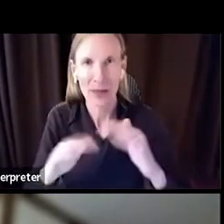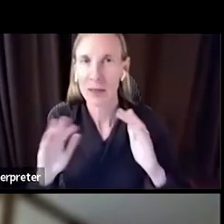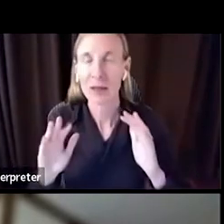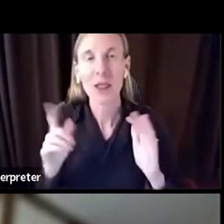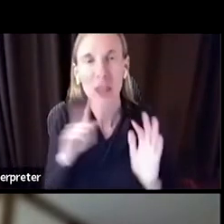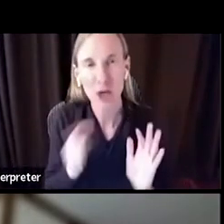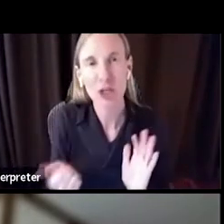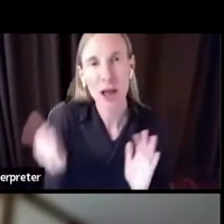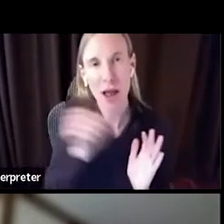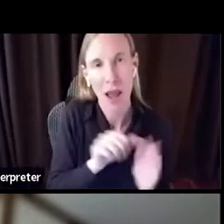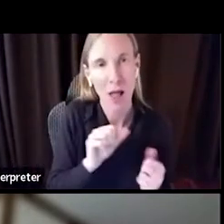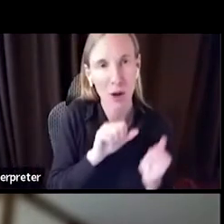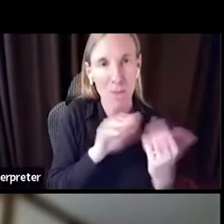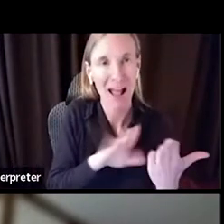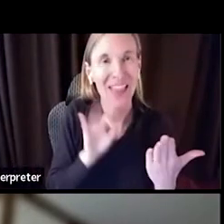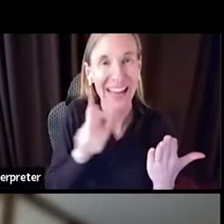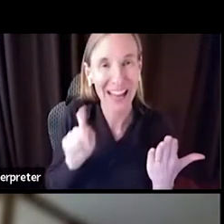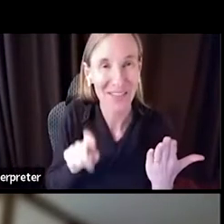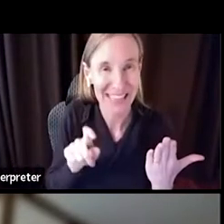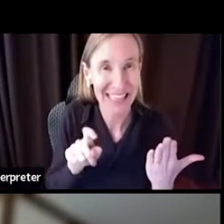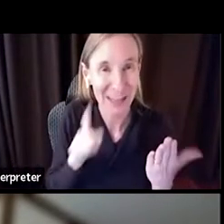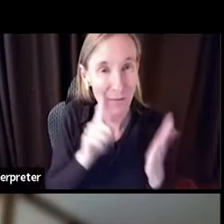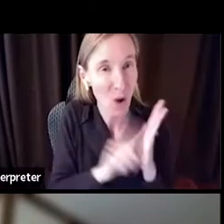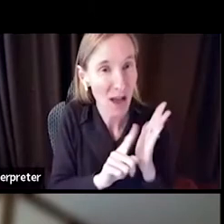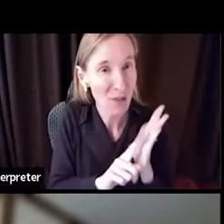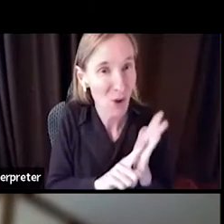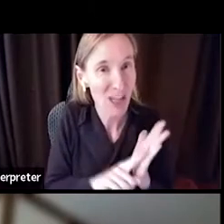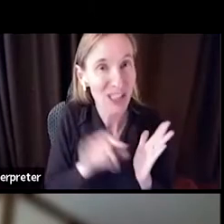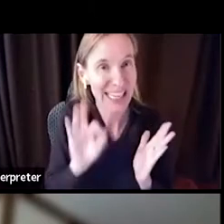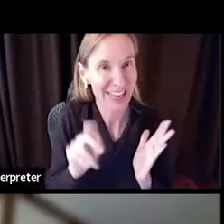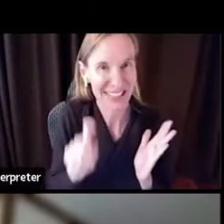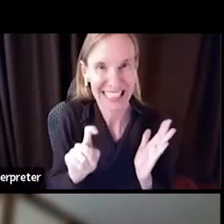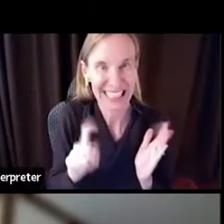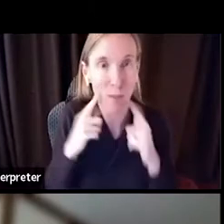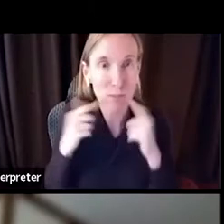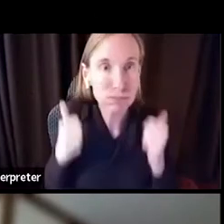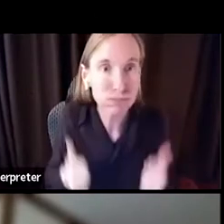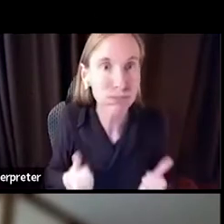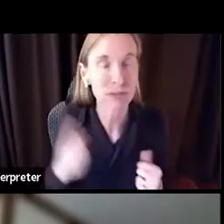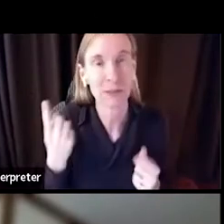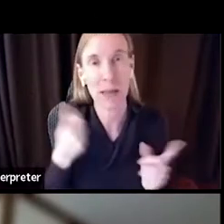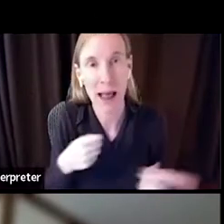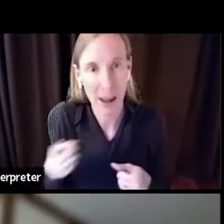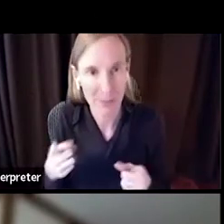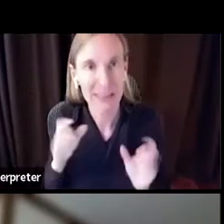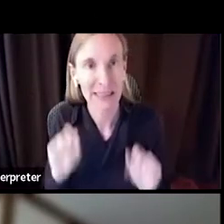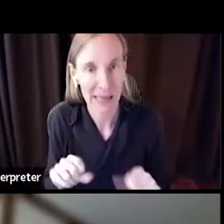alternative method for exploration if needed. I think I hit